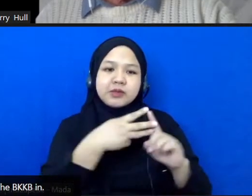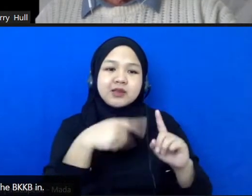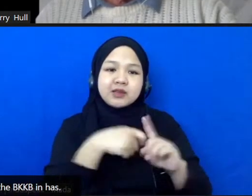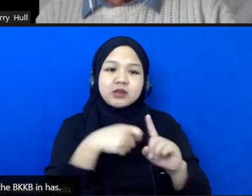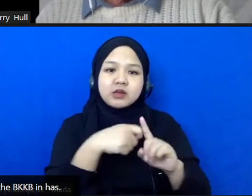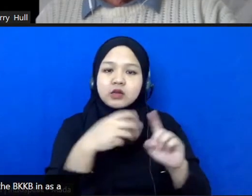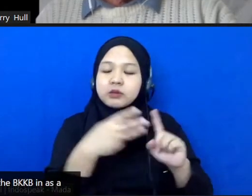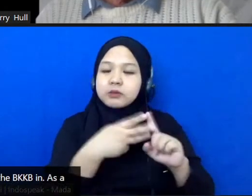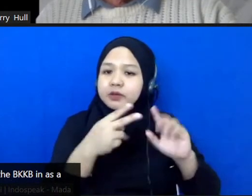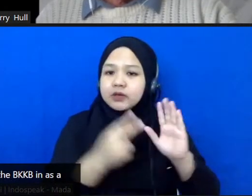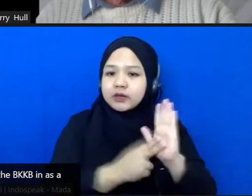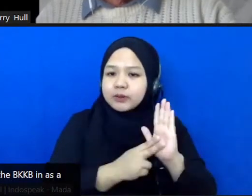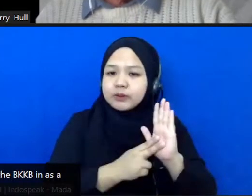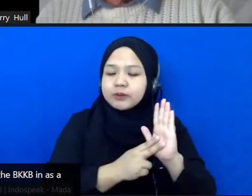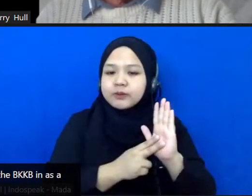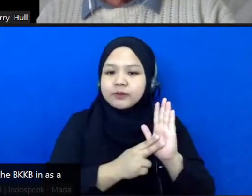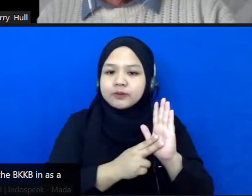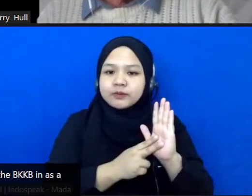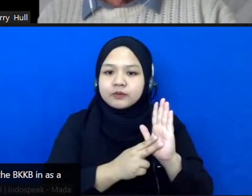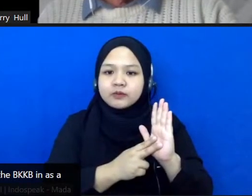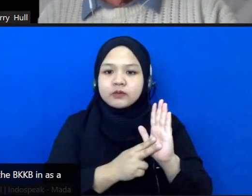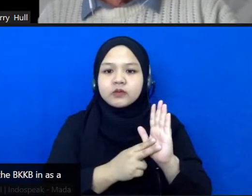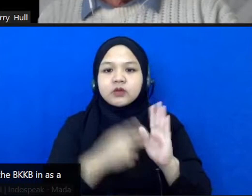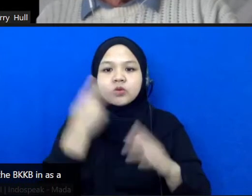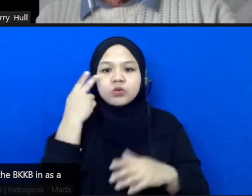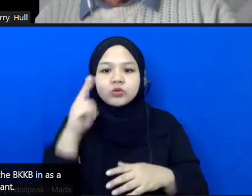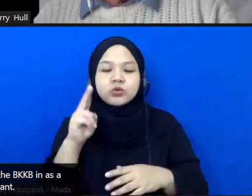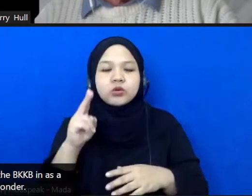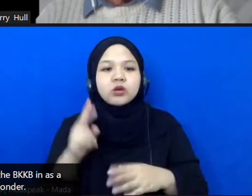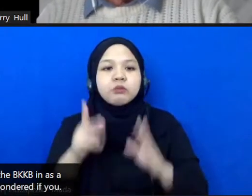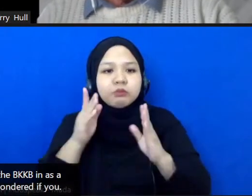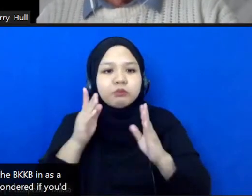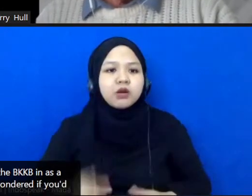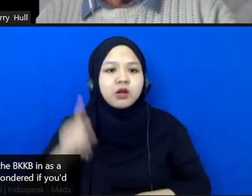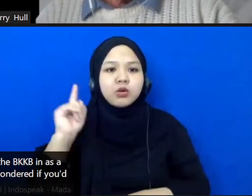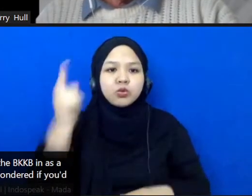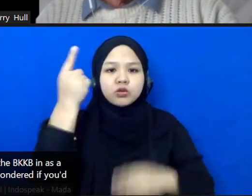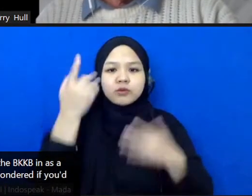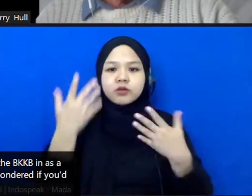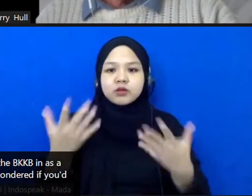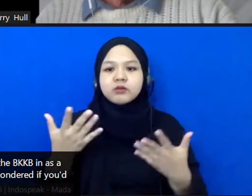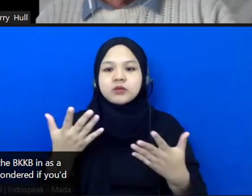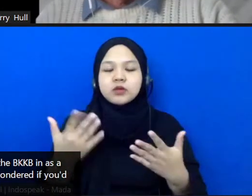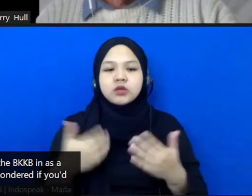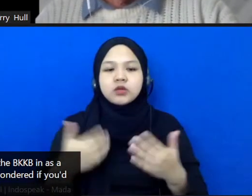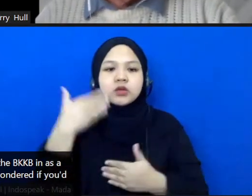has apparently now a primary role in this. And I wondered if you'd explain why.